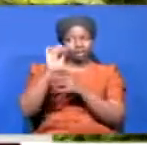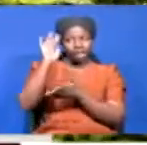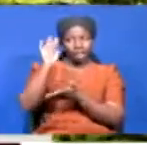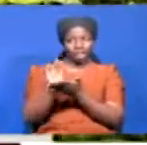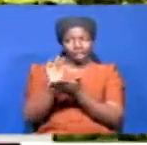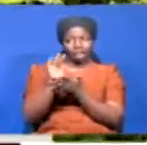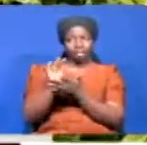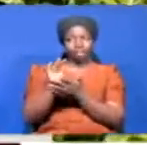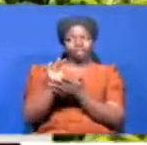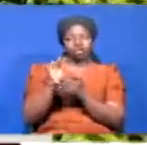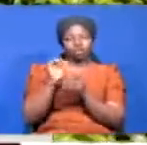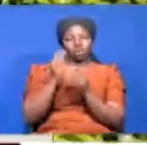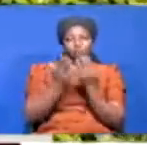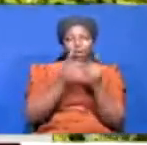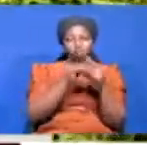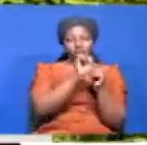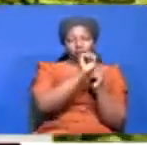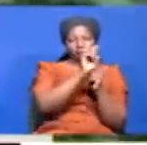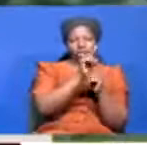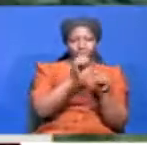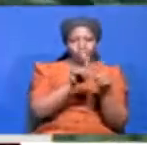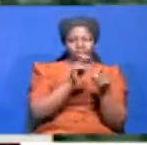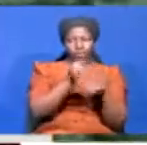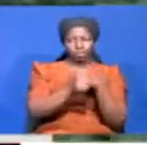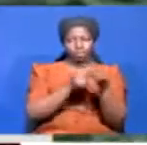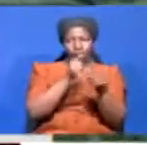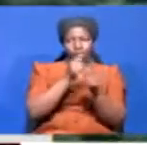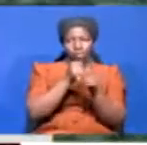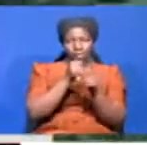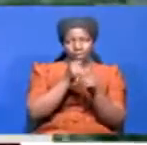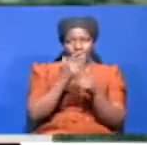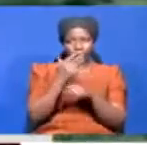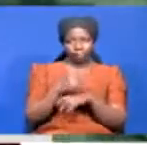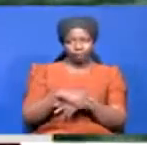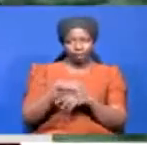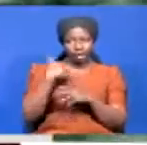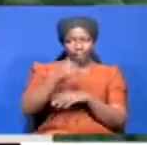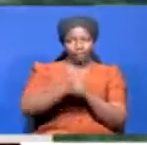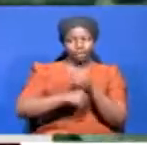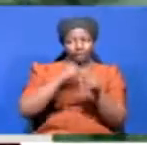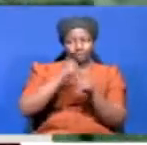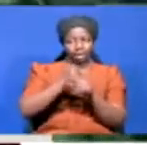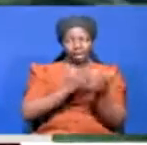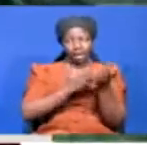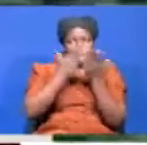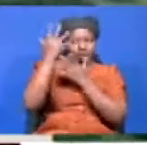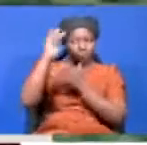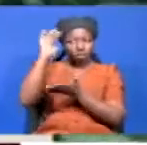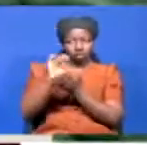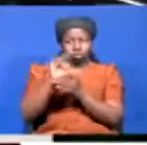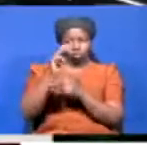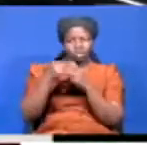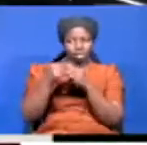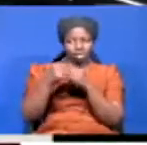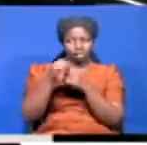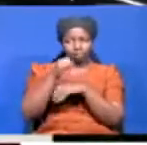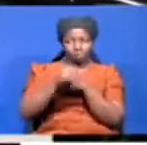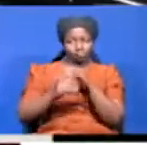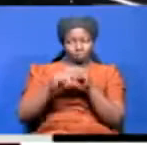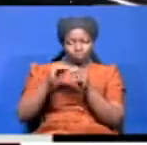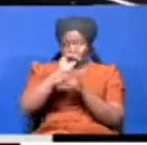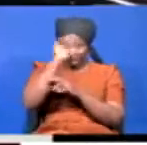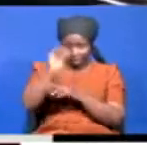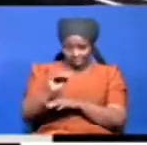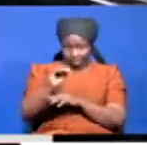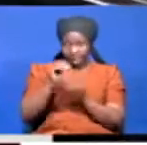during the same period last year. Year-on-year, tea export during the month of May reduced by 28% after Kenya shipped 37